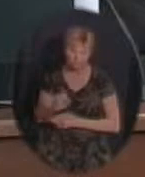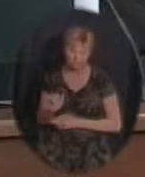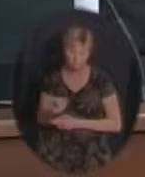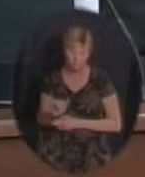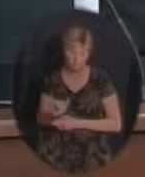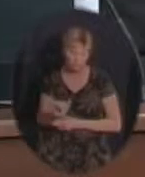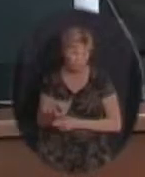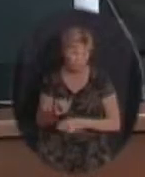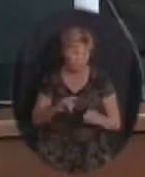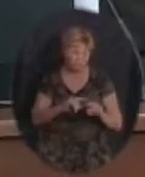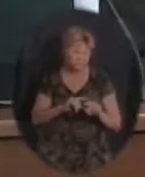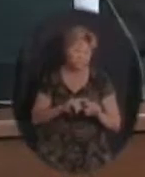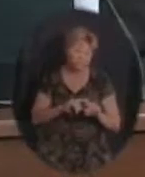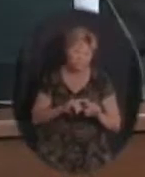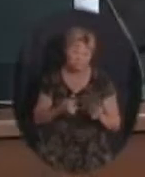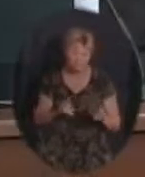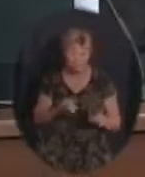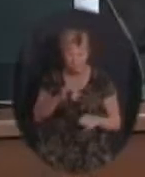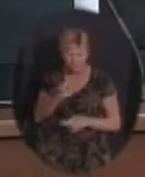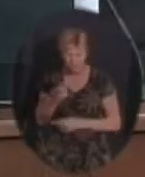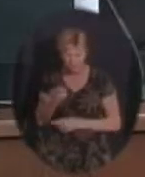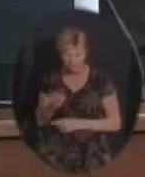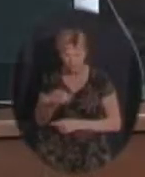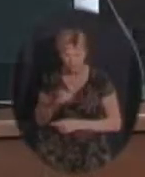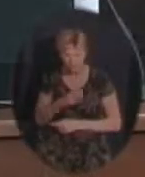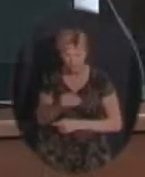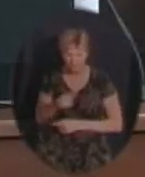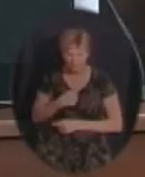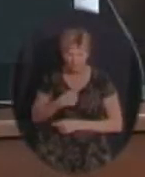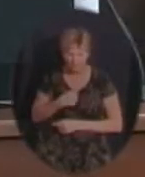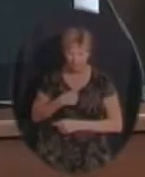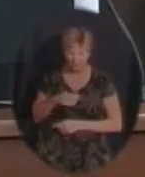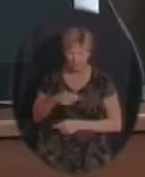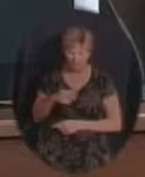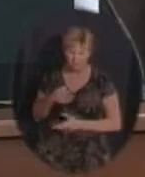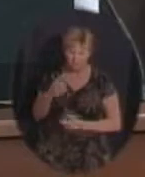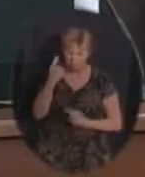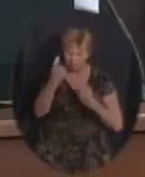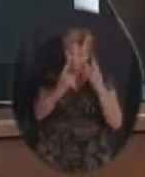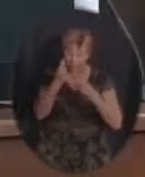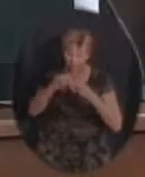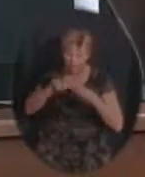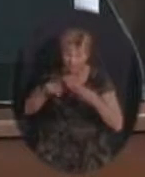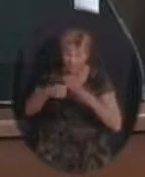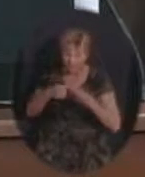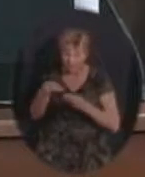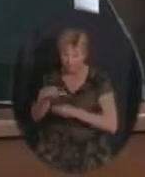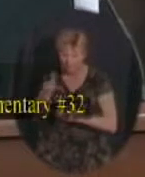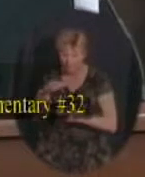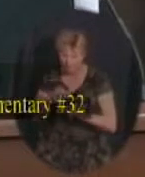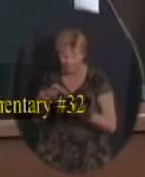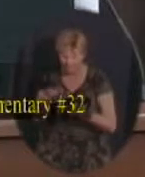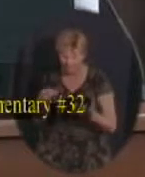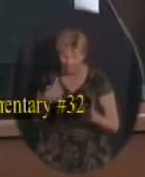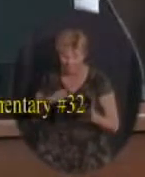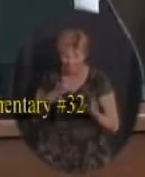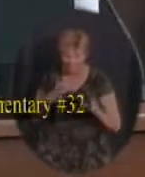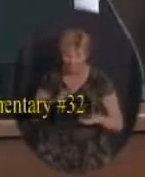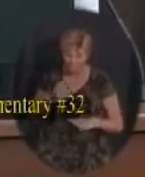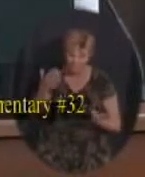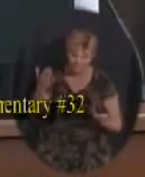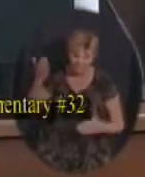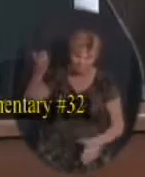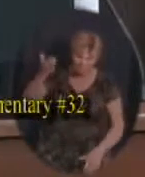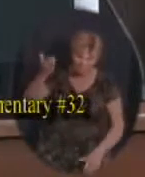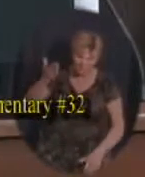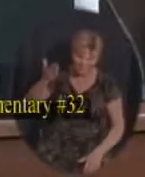So Jim and I have been looking at some other options that we can present at the next board meeting. We looked at